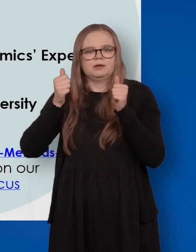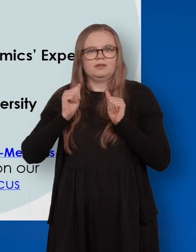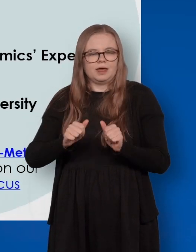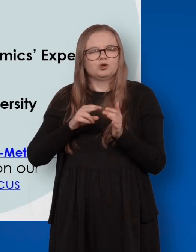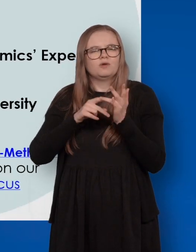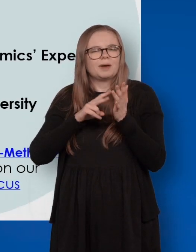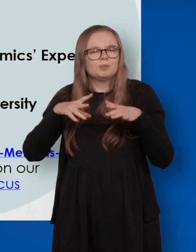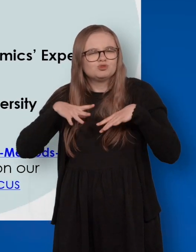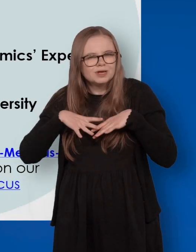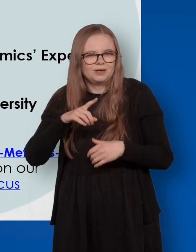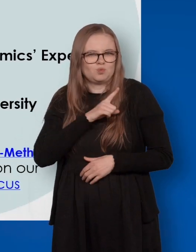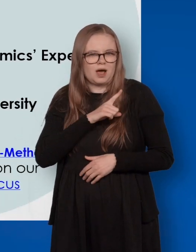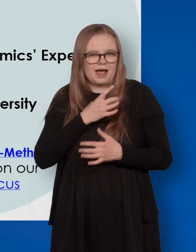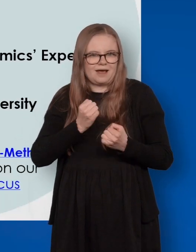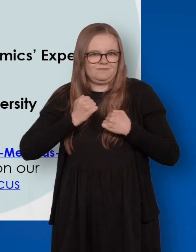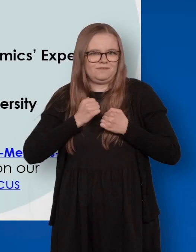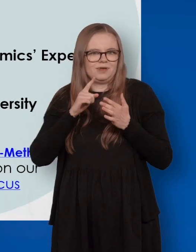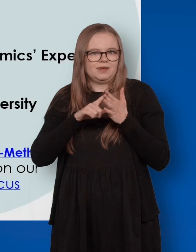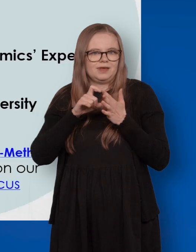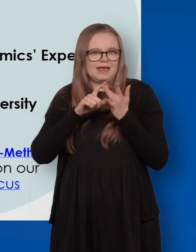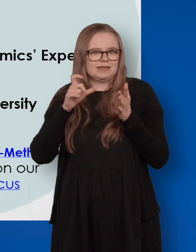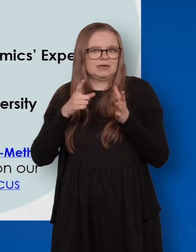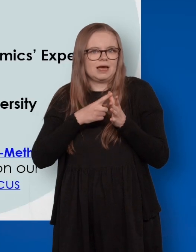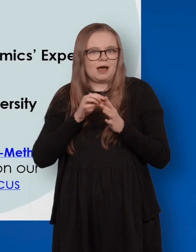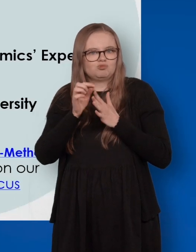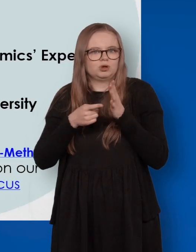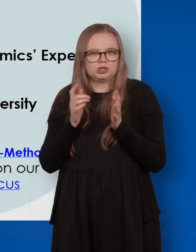for November, which is when EDICa is having our project